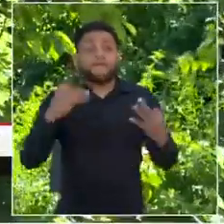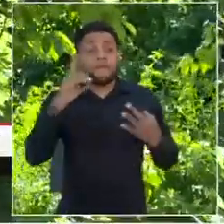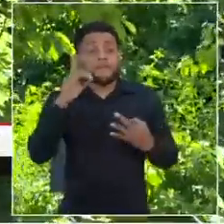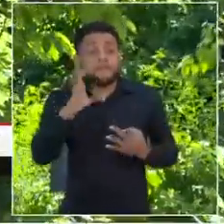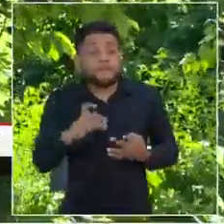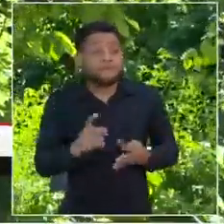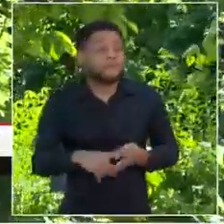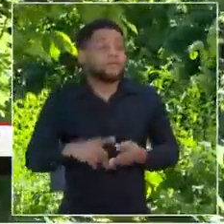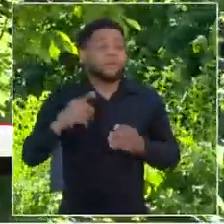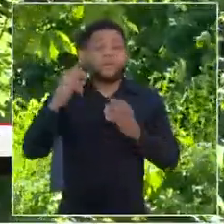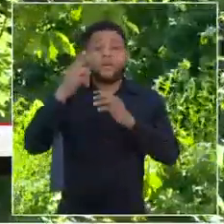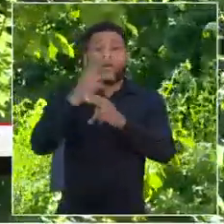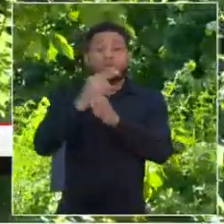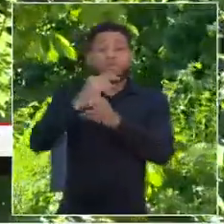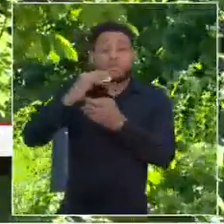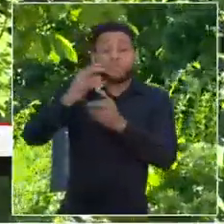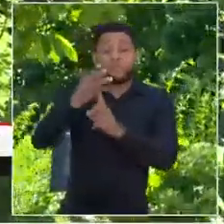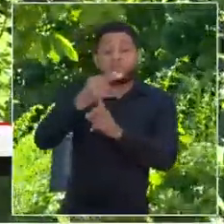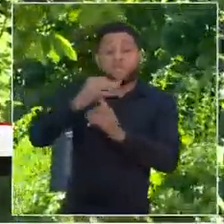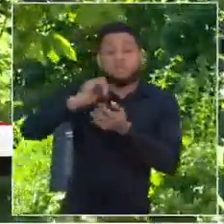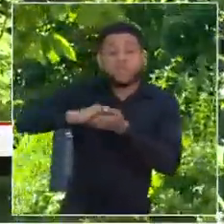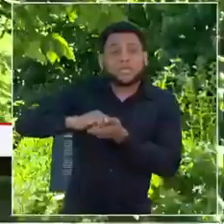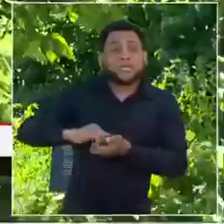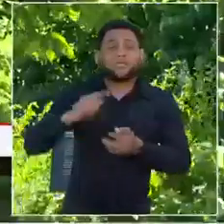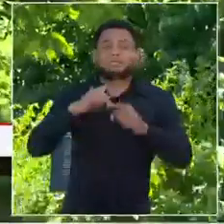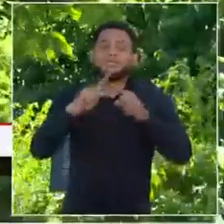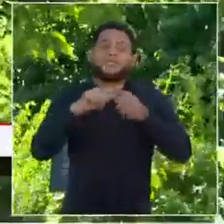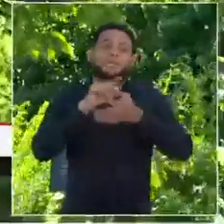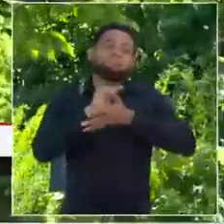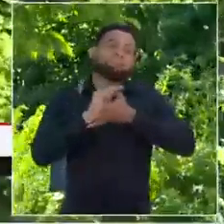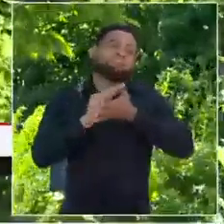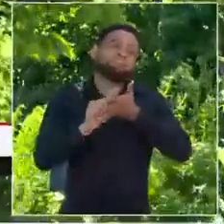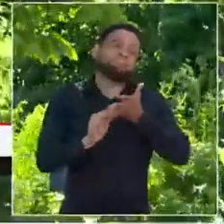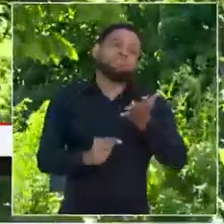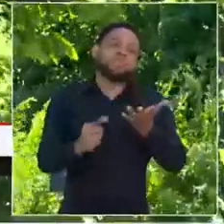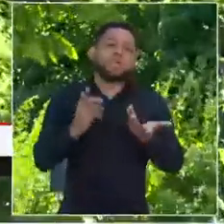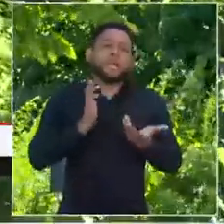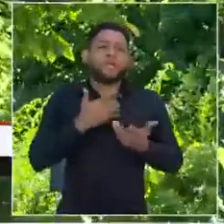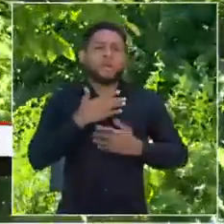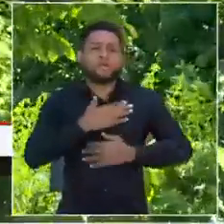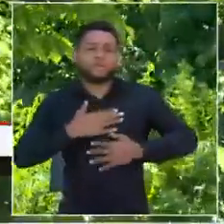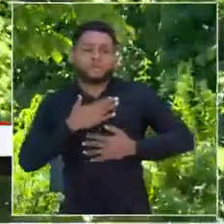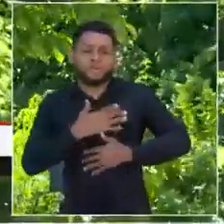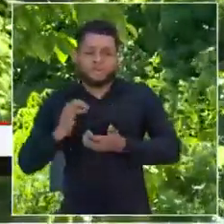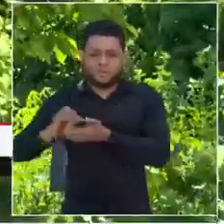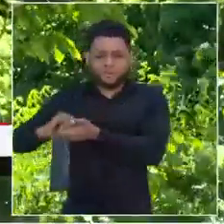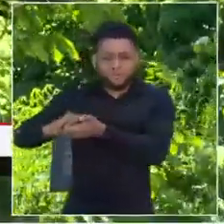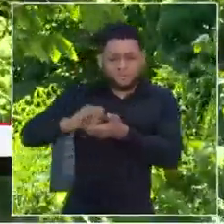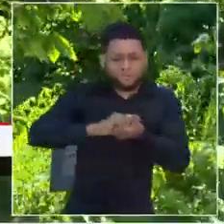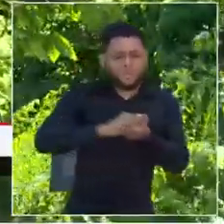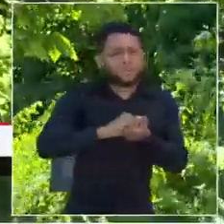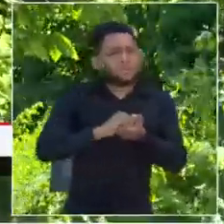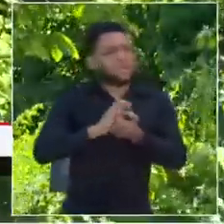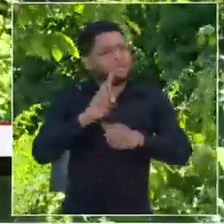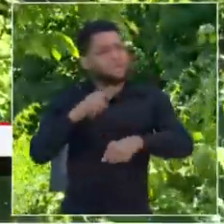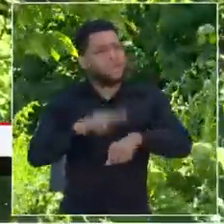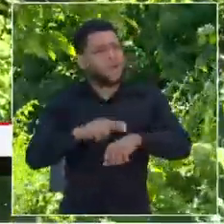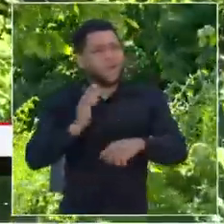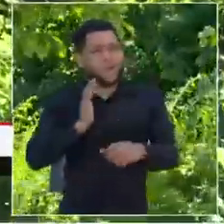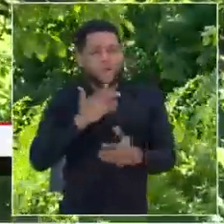partners, restaurants, all of our entertainment partners, and of course, our